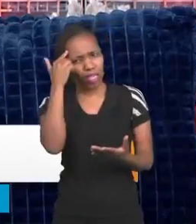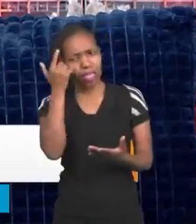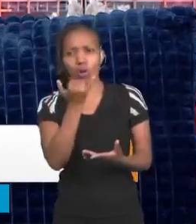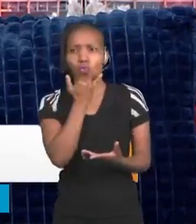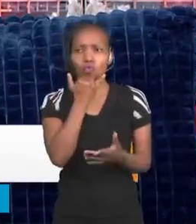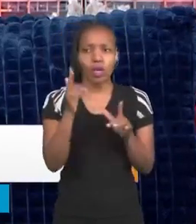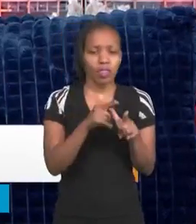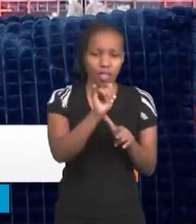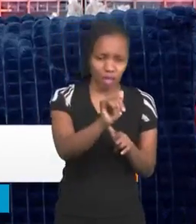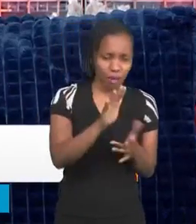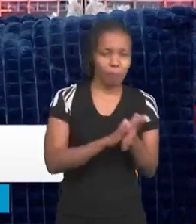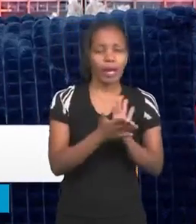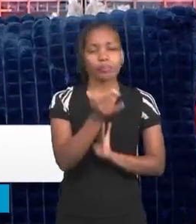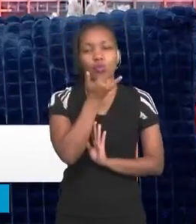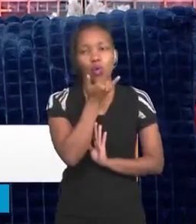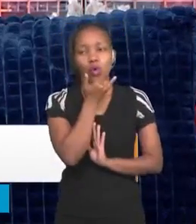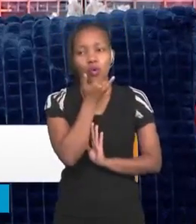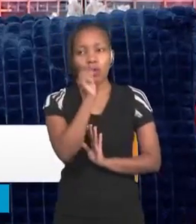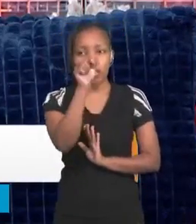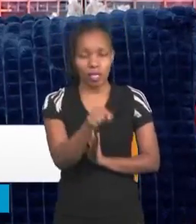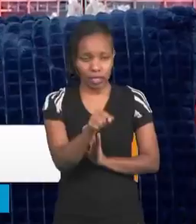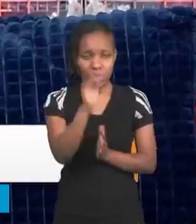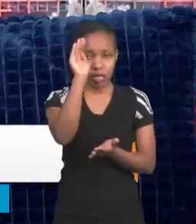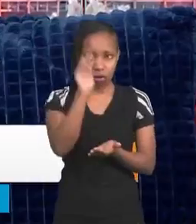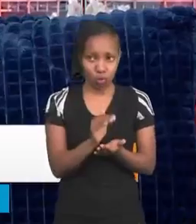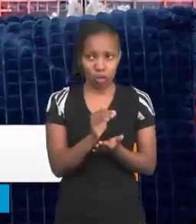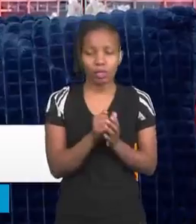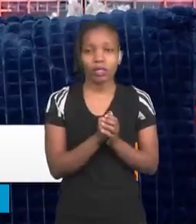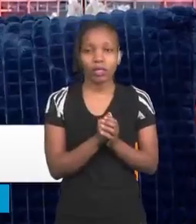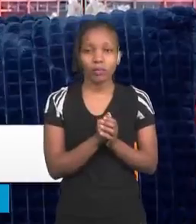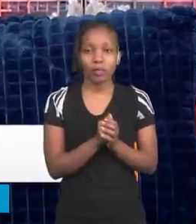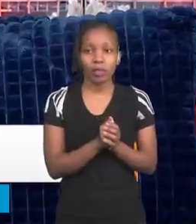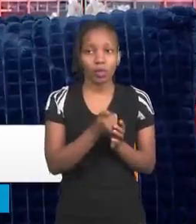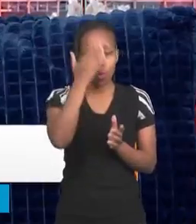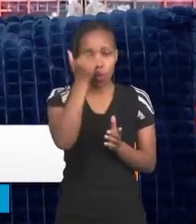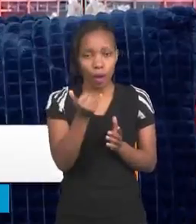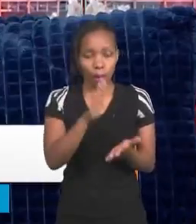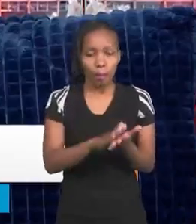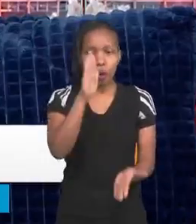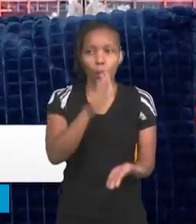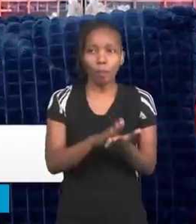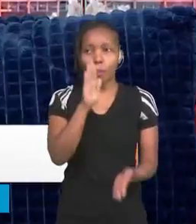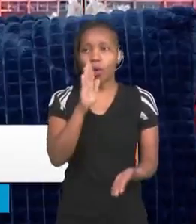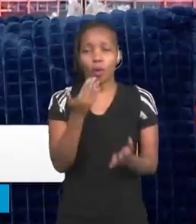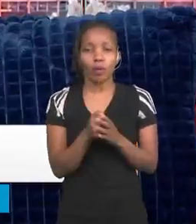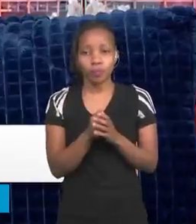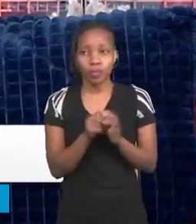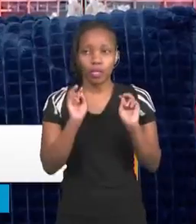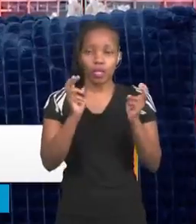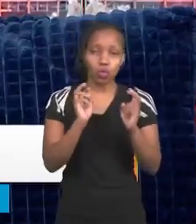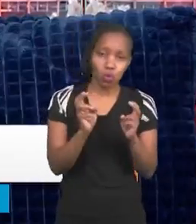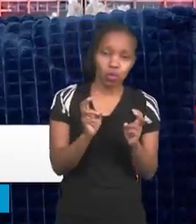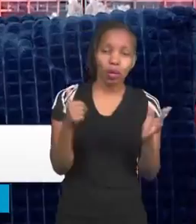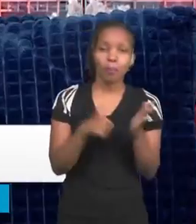wrong, then that becomes. Absolutely. Then, it will reduce your chances. And that is why now you find more and more, I keep coming back to the issues of